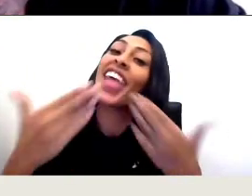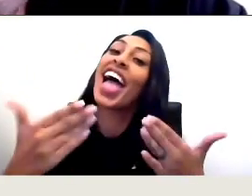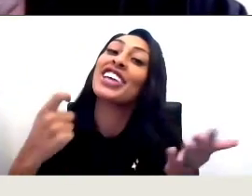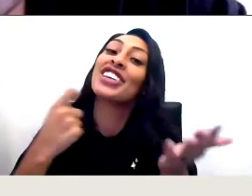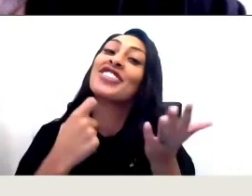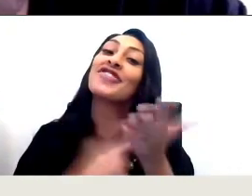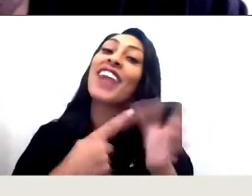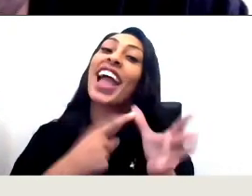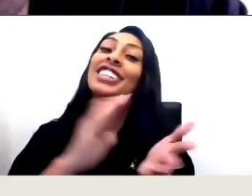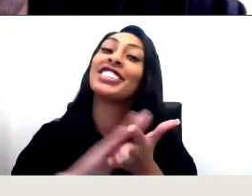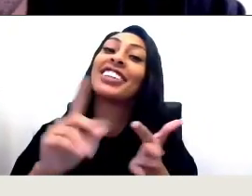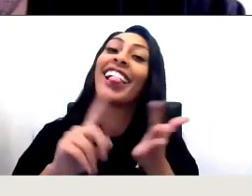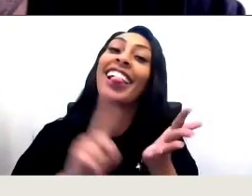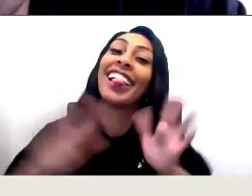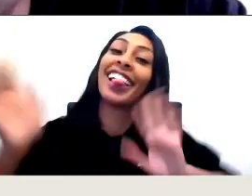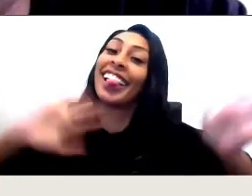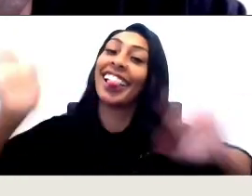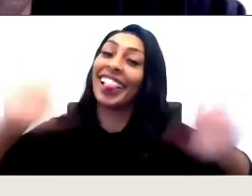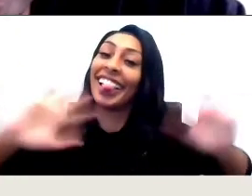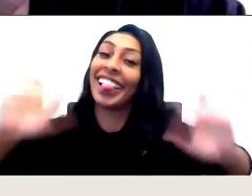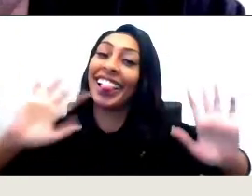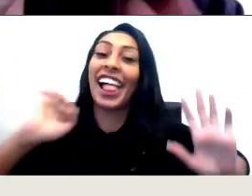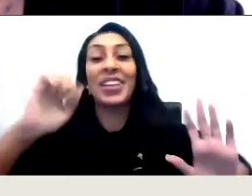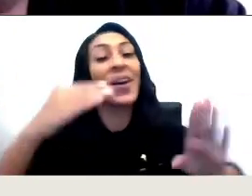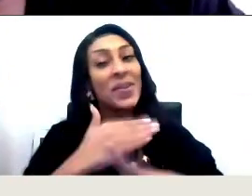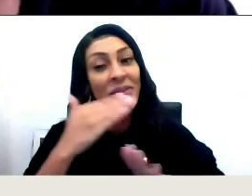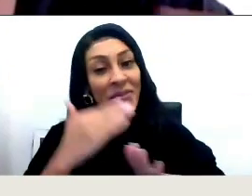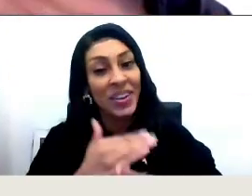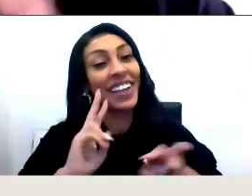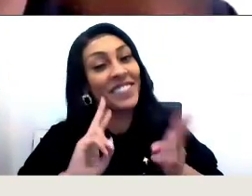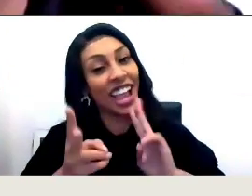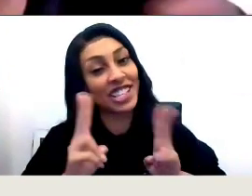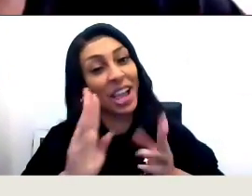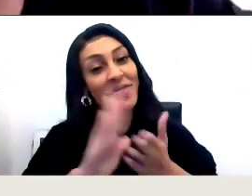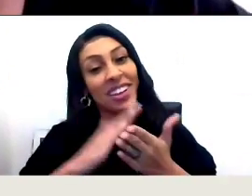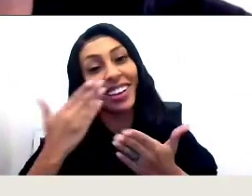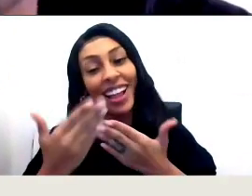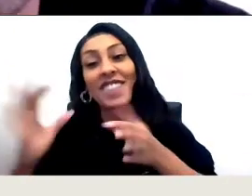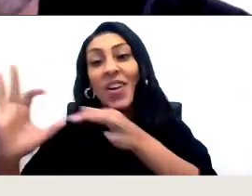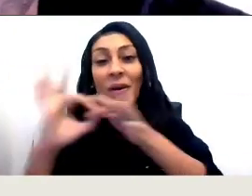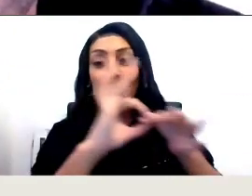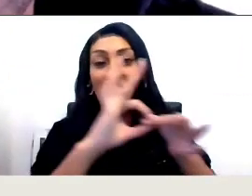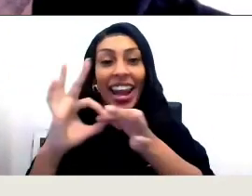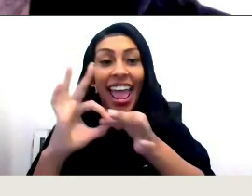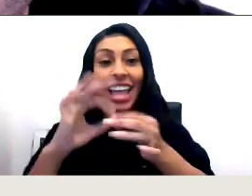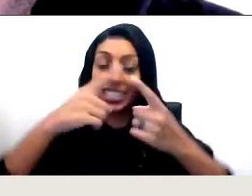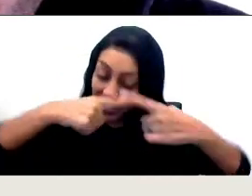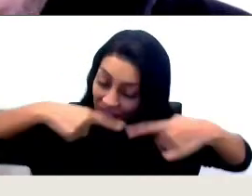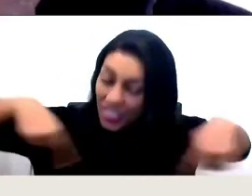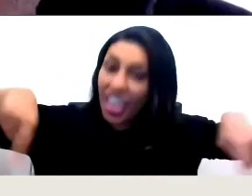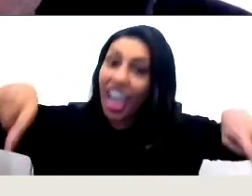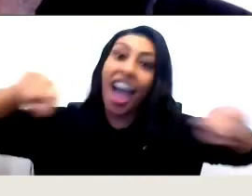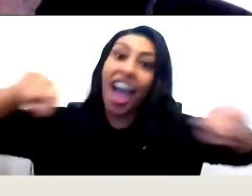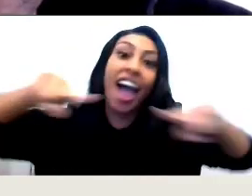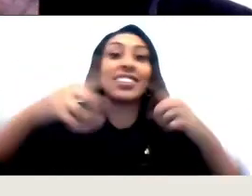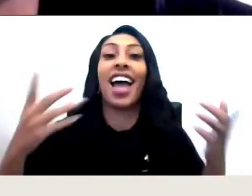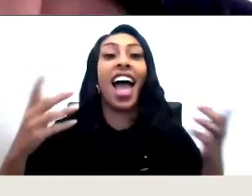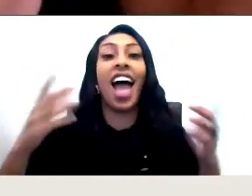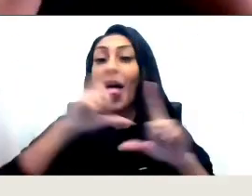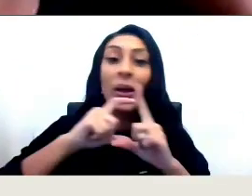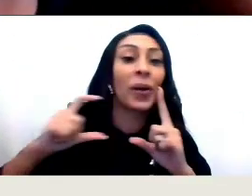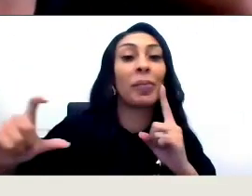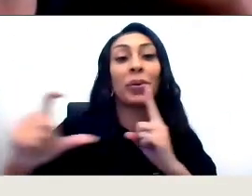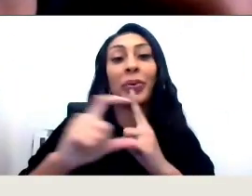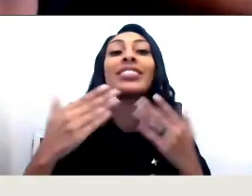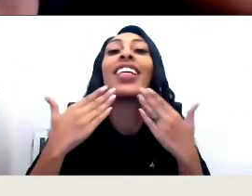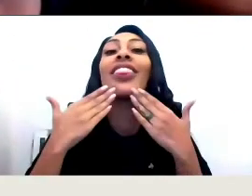Rachel Jones, for your work, for interpreting, for connecting us with the entire community.